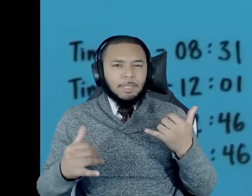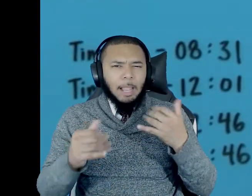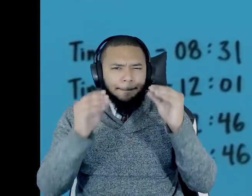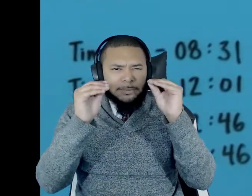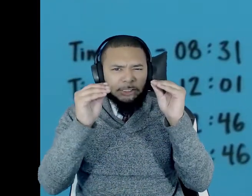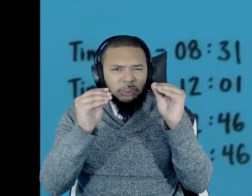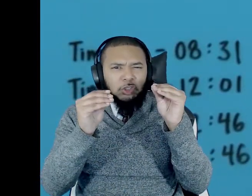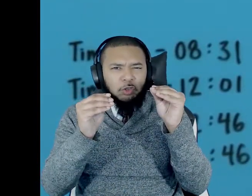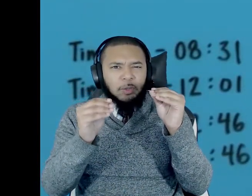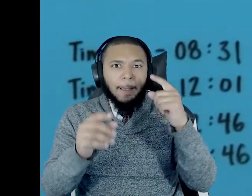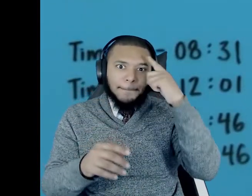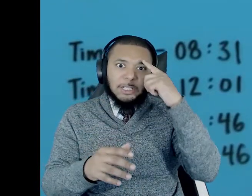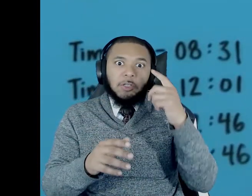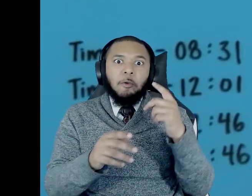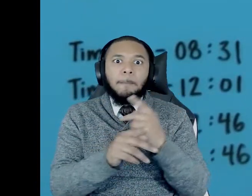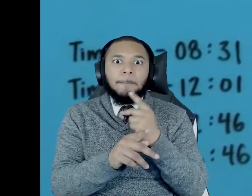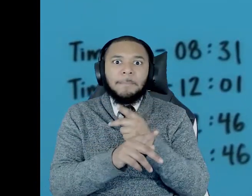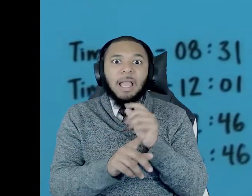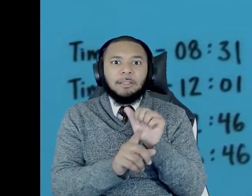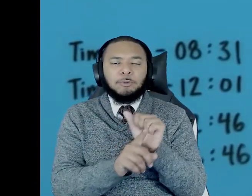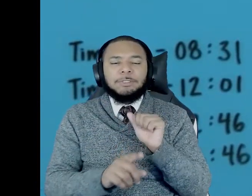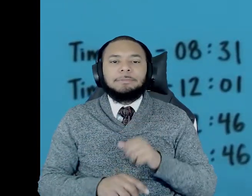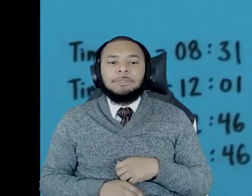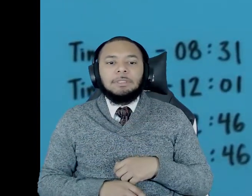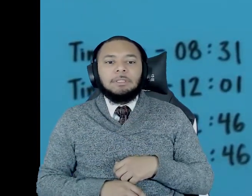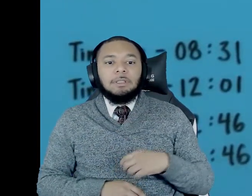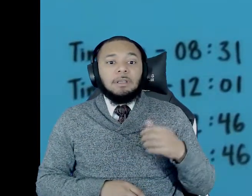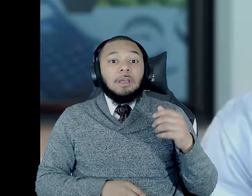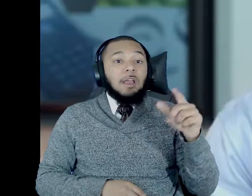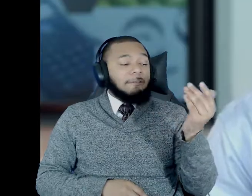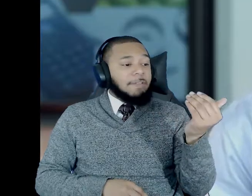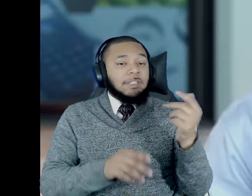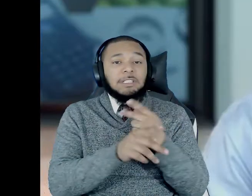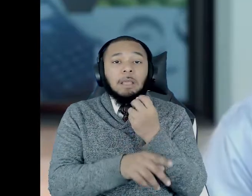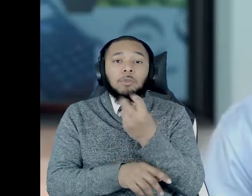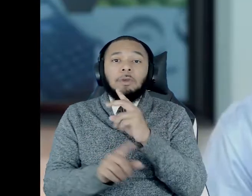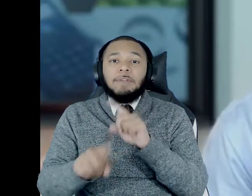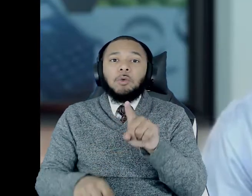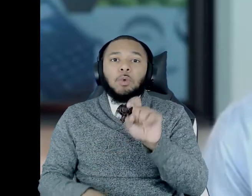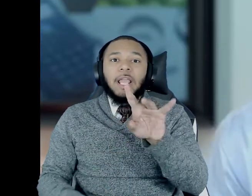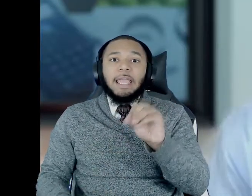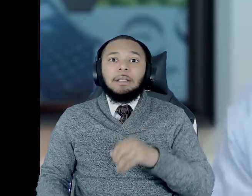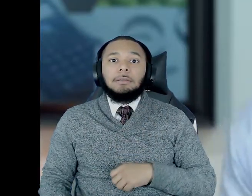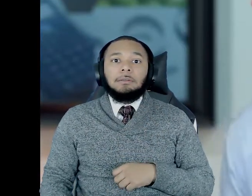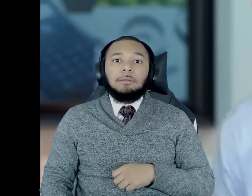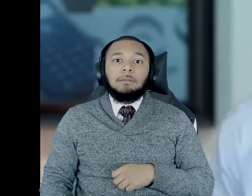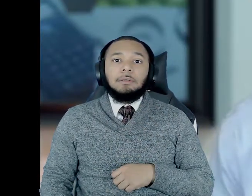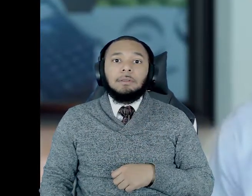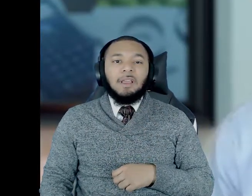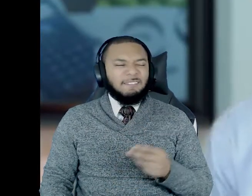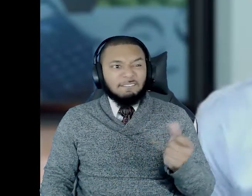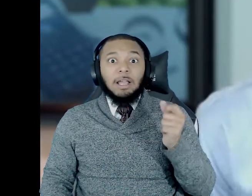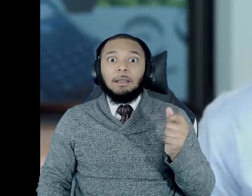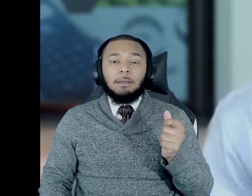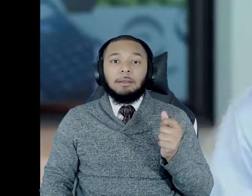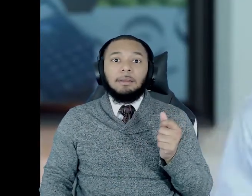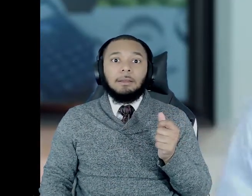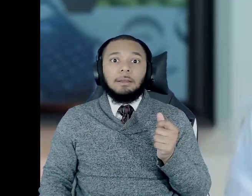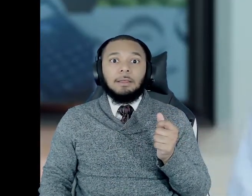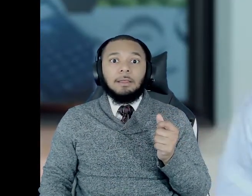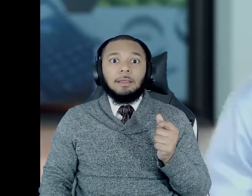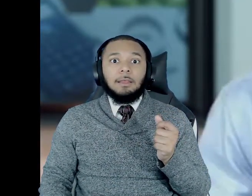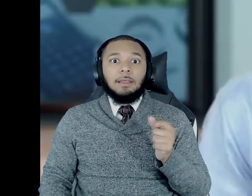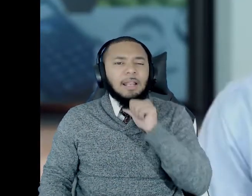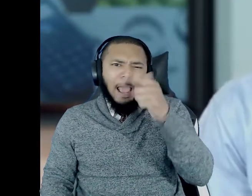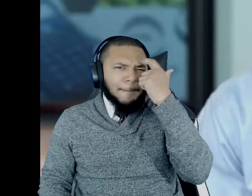here. 15 times 12 is 180. And I just did that, let me snap my fingers here, like that. But it's not because